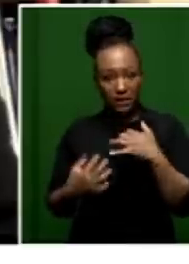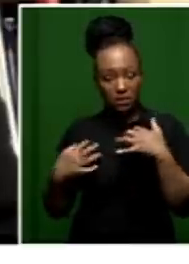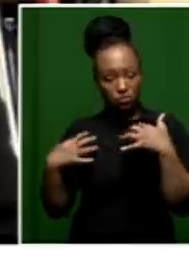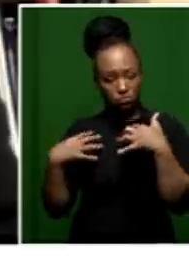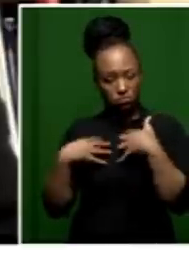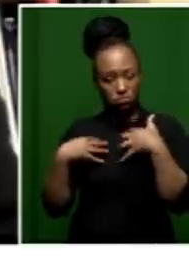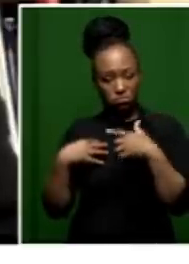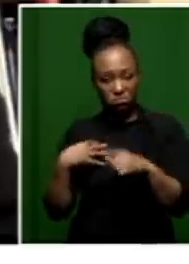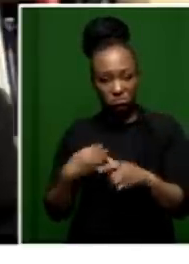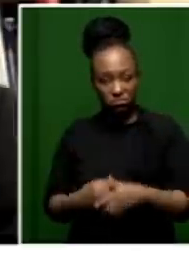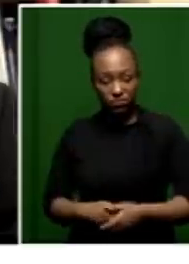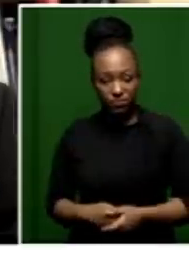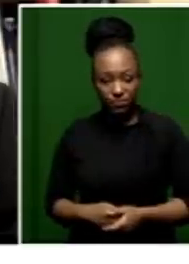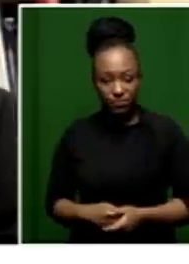concerned?